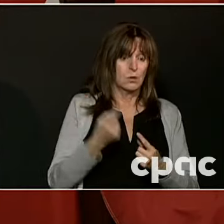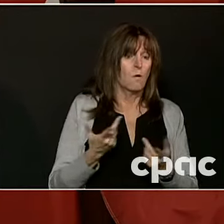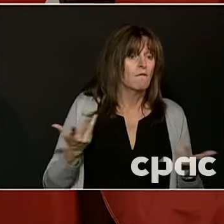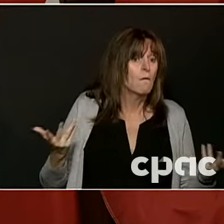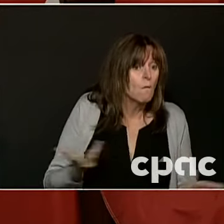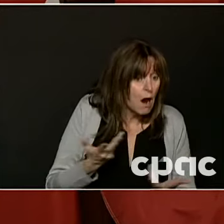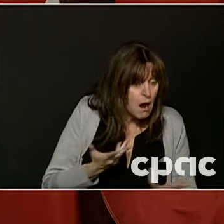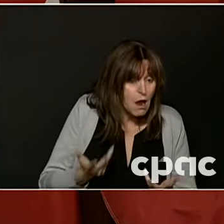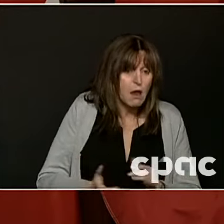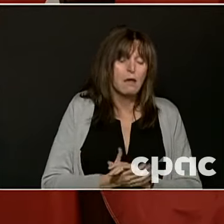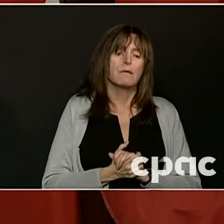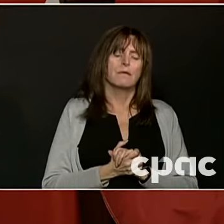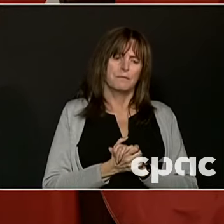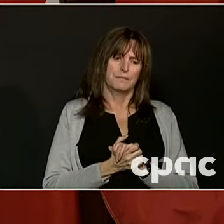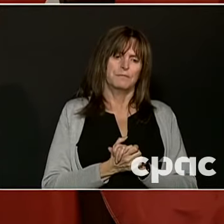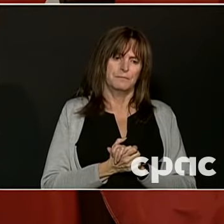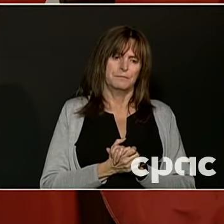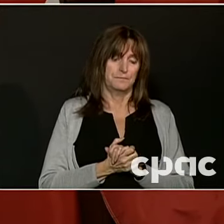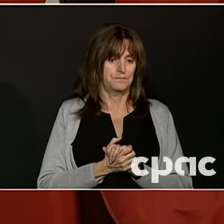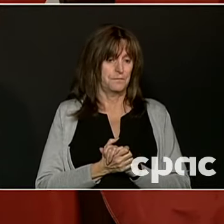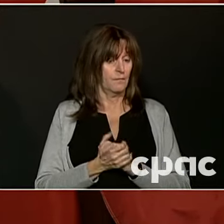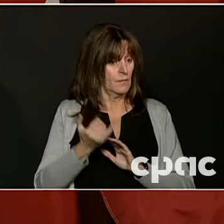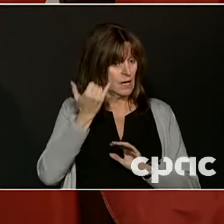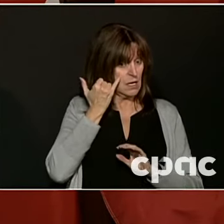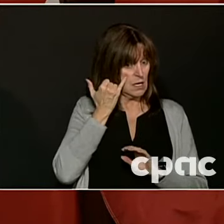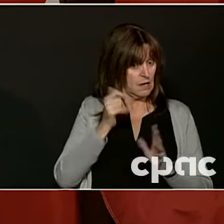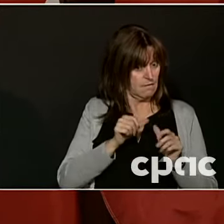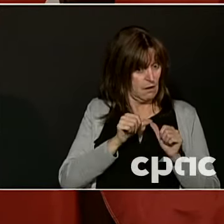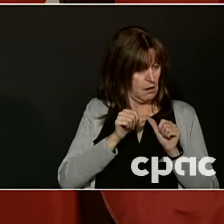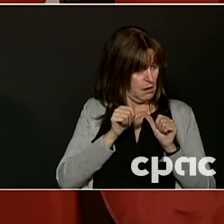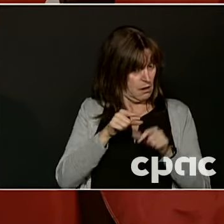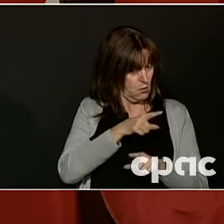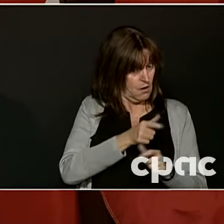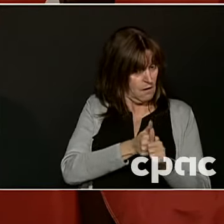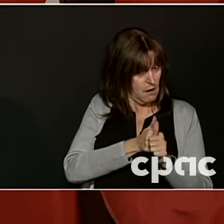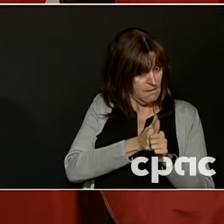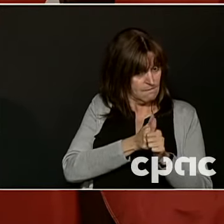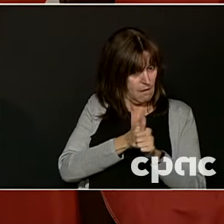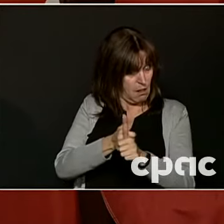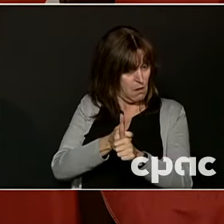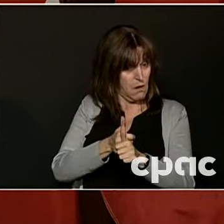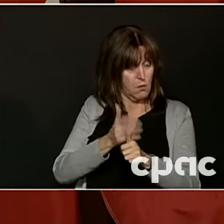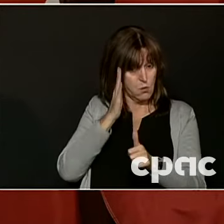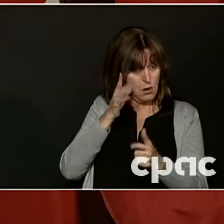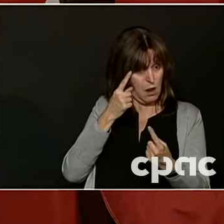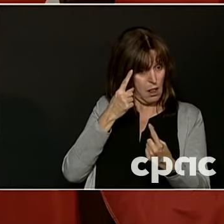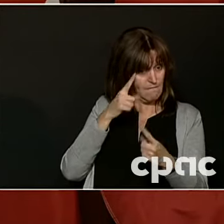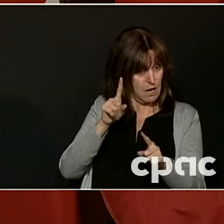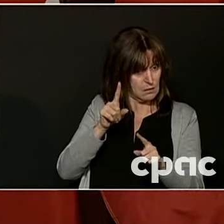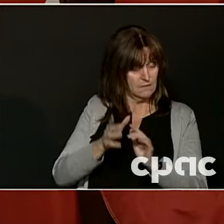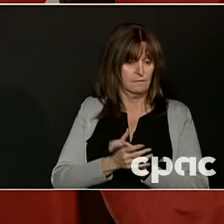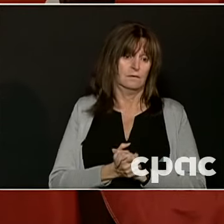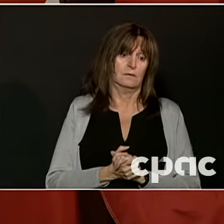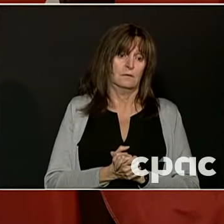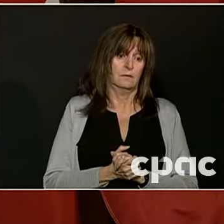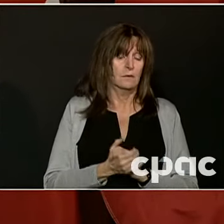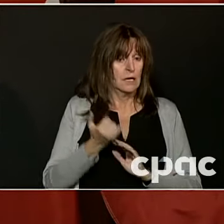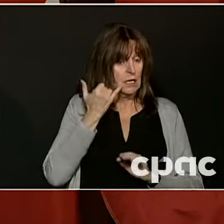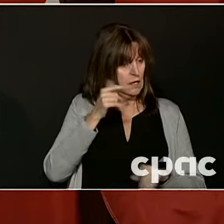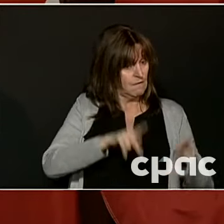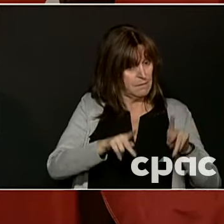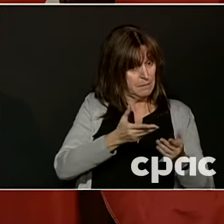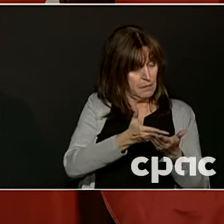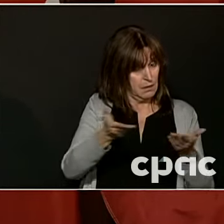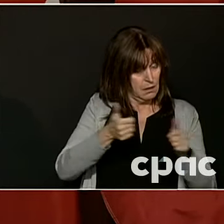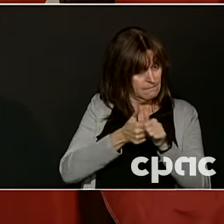fairly aggressive and rapid basis? Are the steps and ones introduced and the guidance and recommendations from the medical officers in Toronto